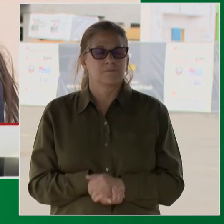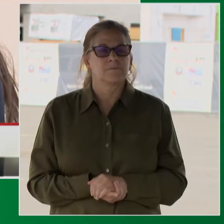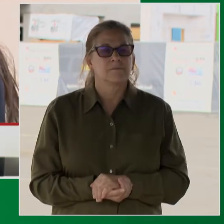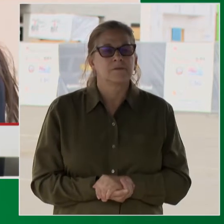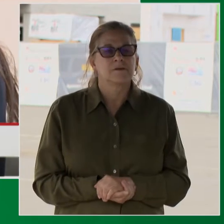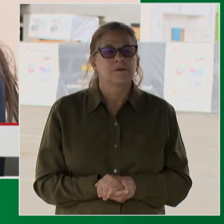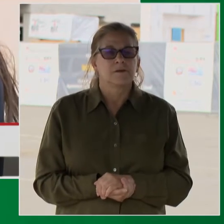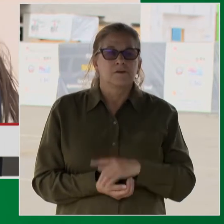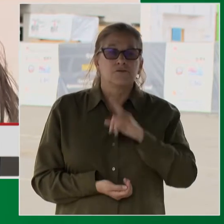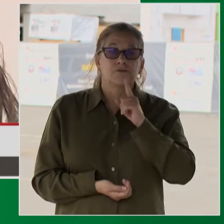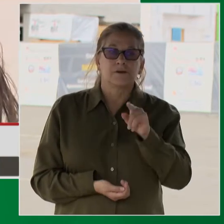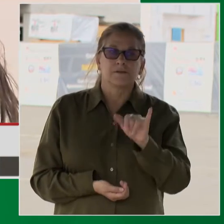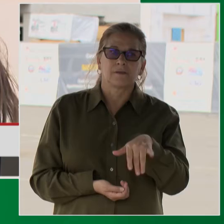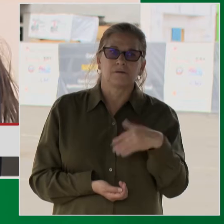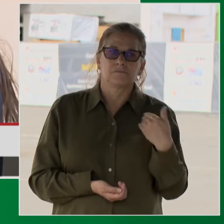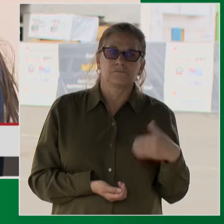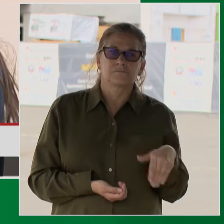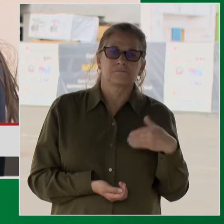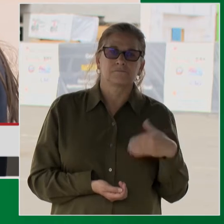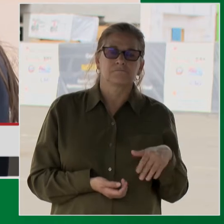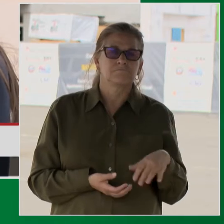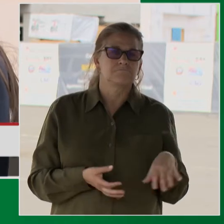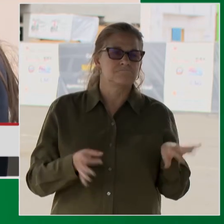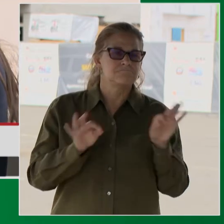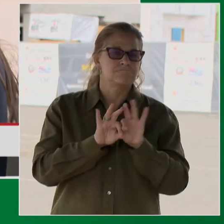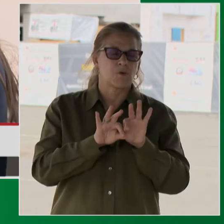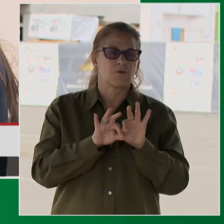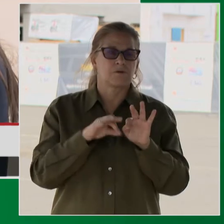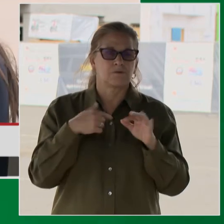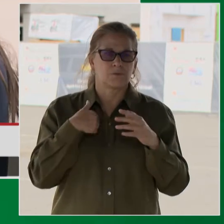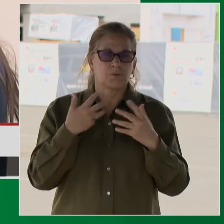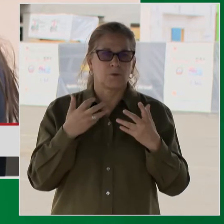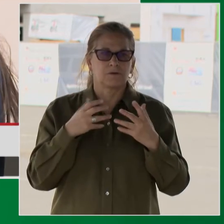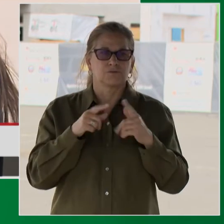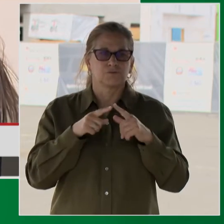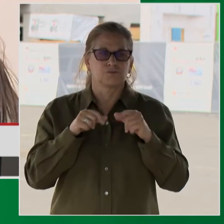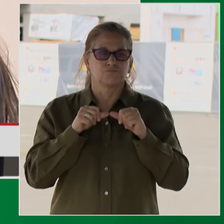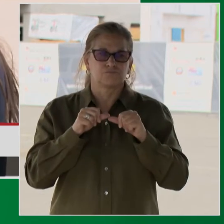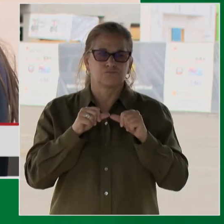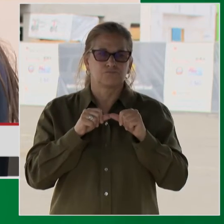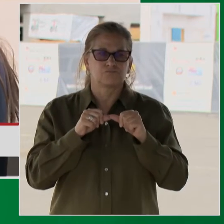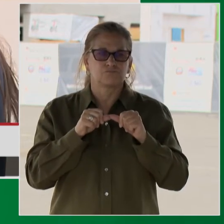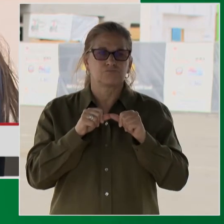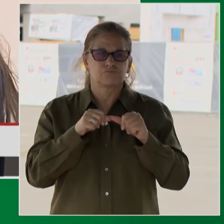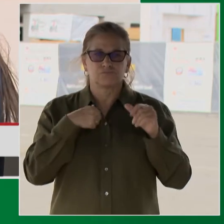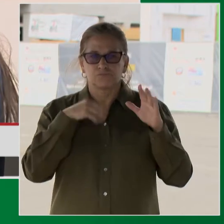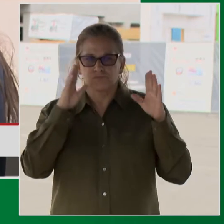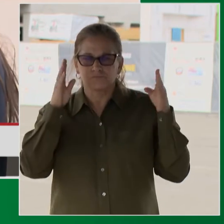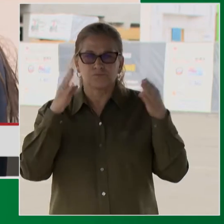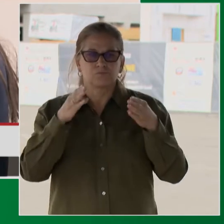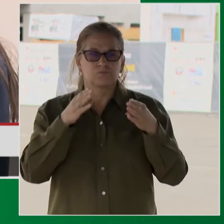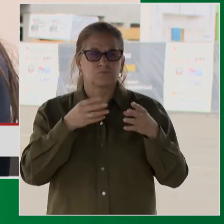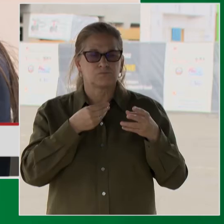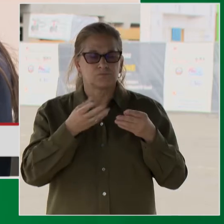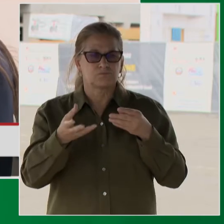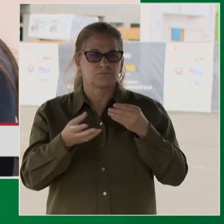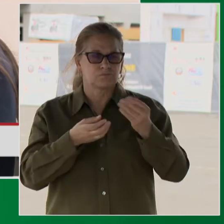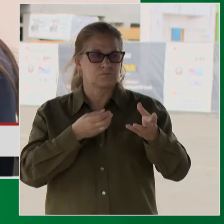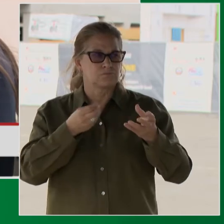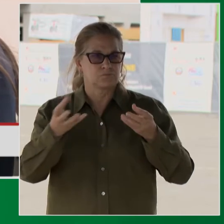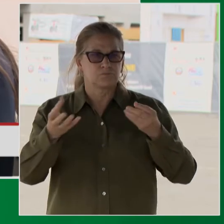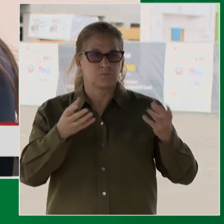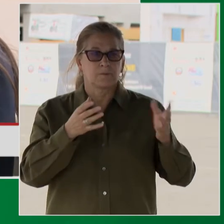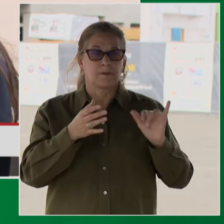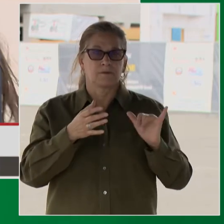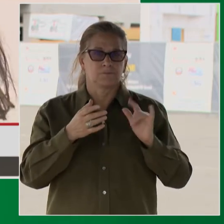really important tool that we want to keep on the books, but we want to make sure that it's really well targeted to the places that need it most. And so what